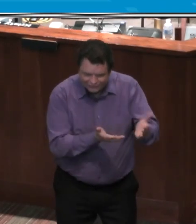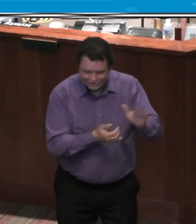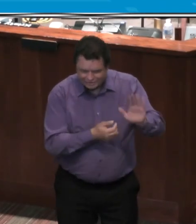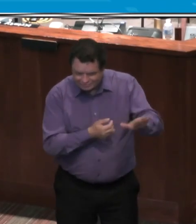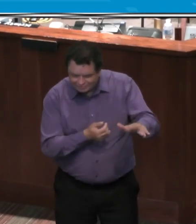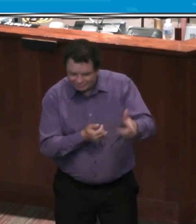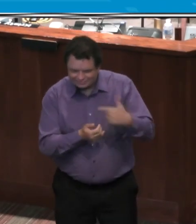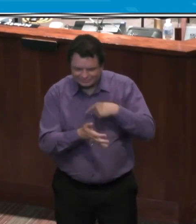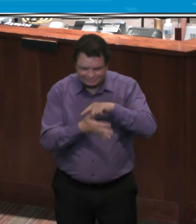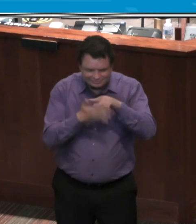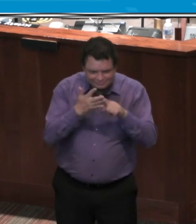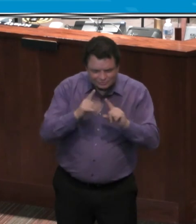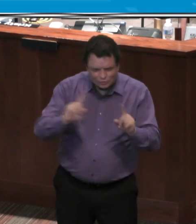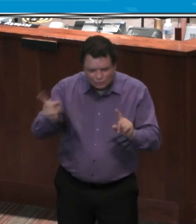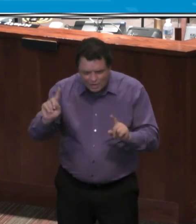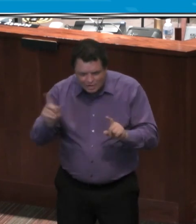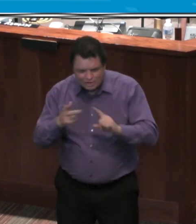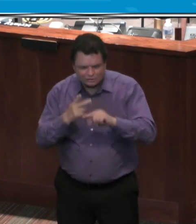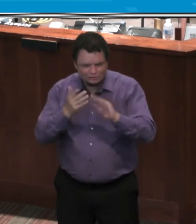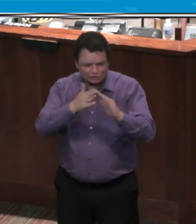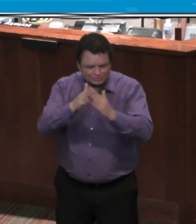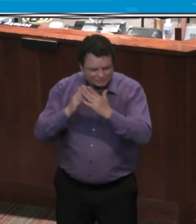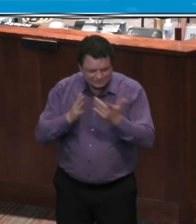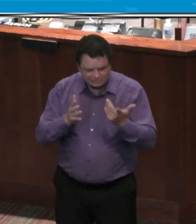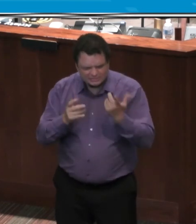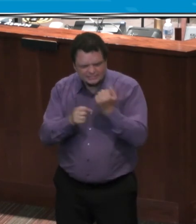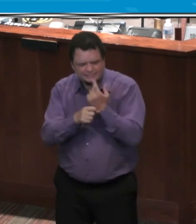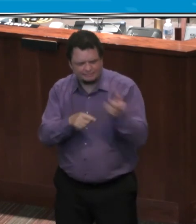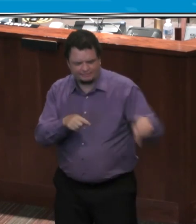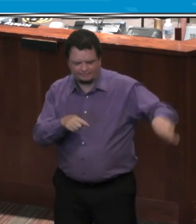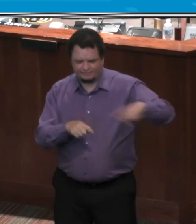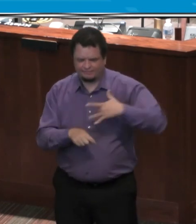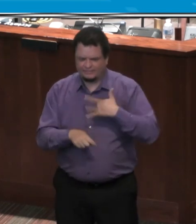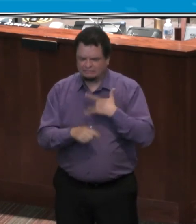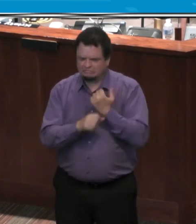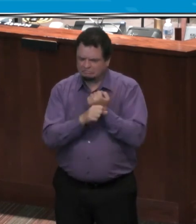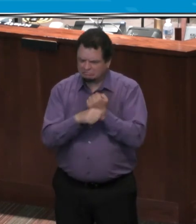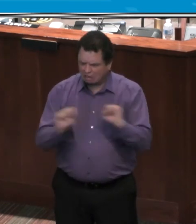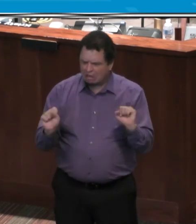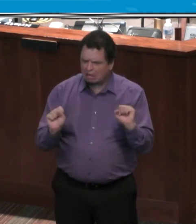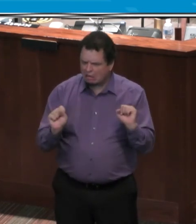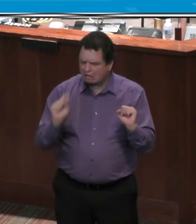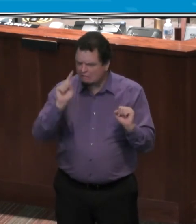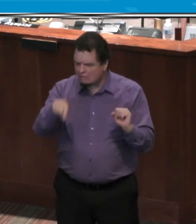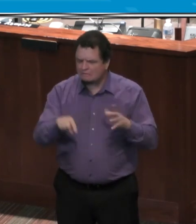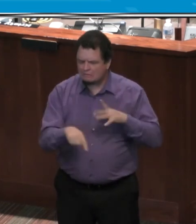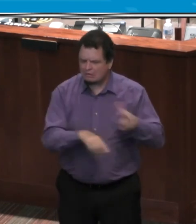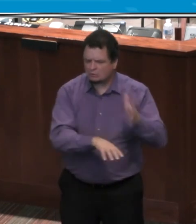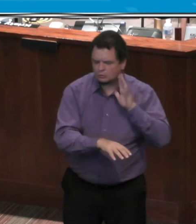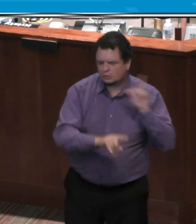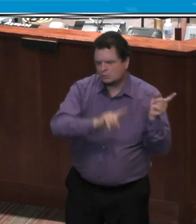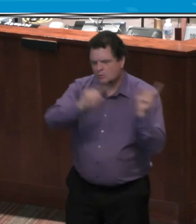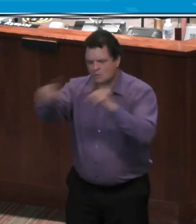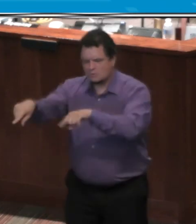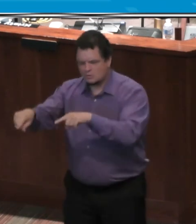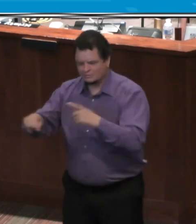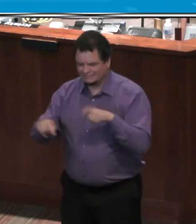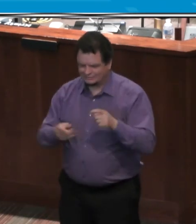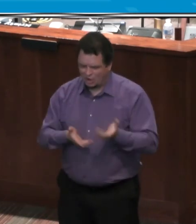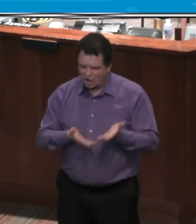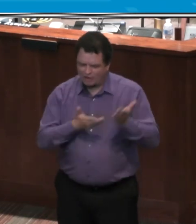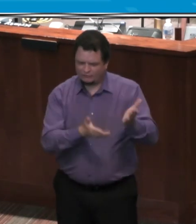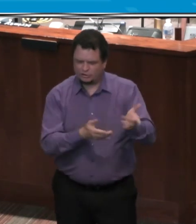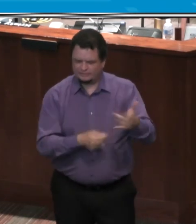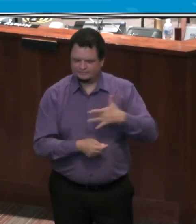trusting, that made a big difference in our ability to access that community. So now that we've kind of made some